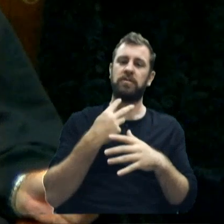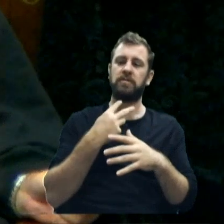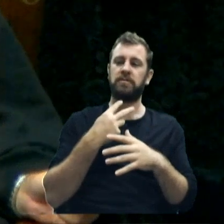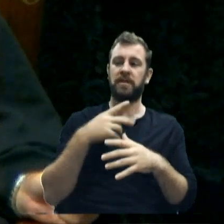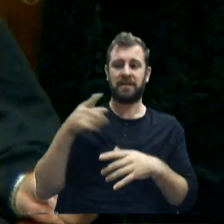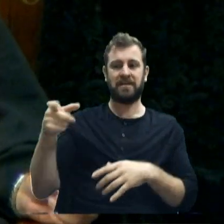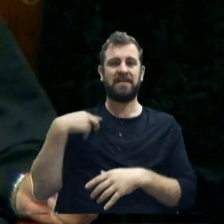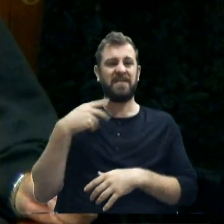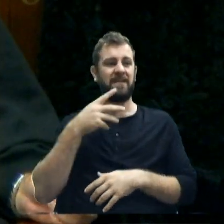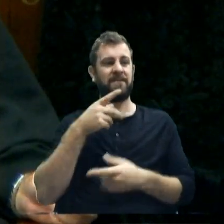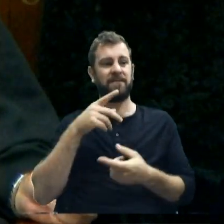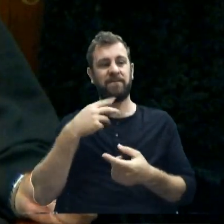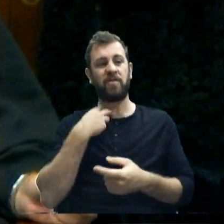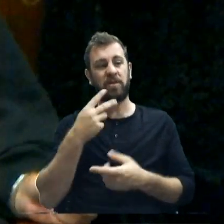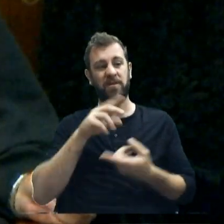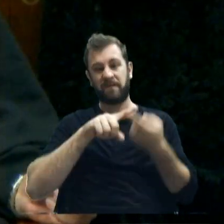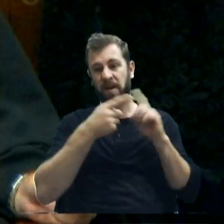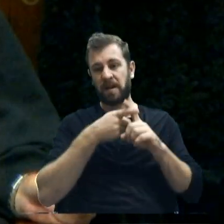friends.